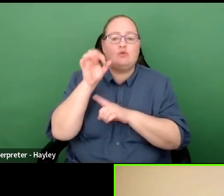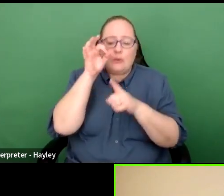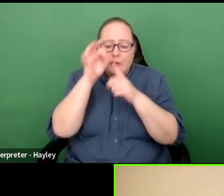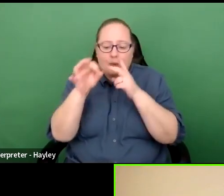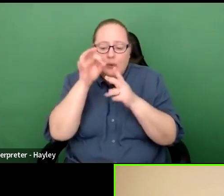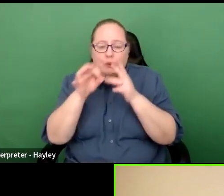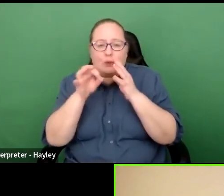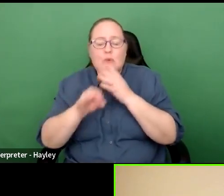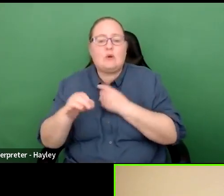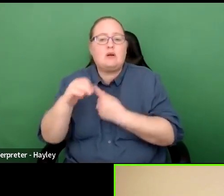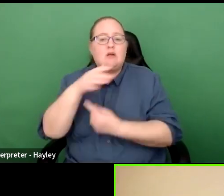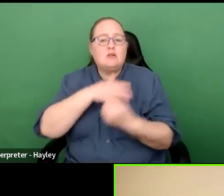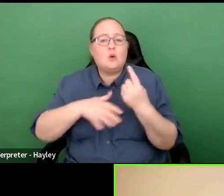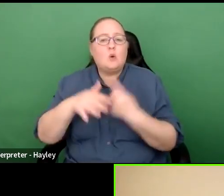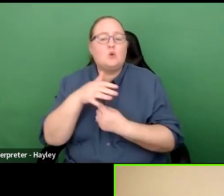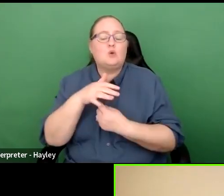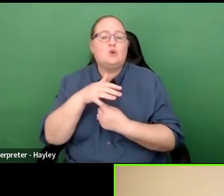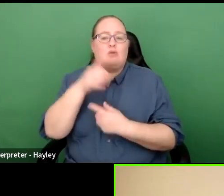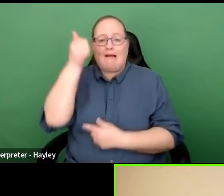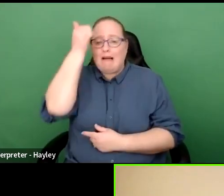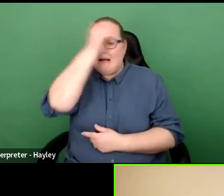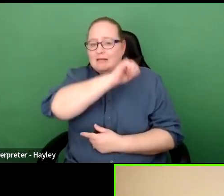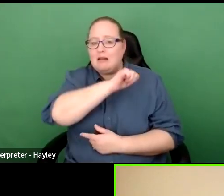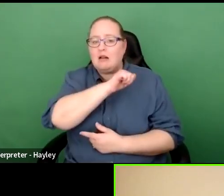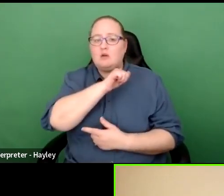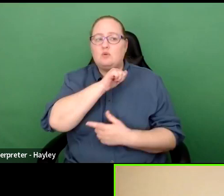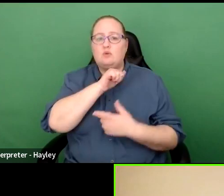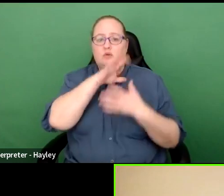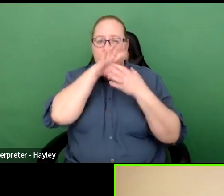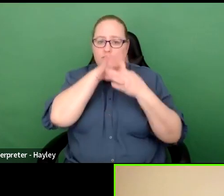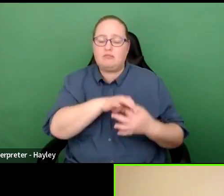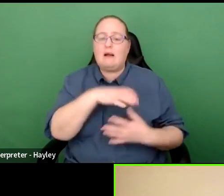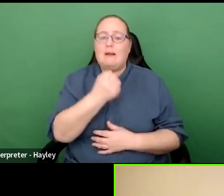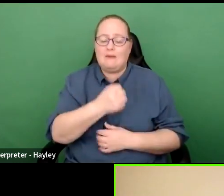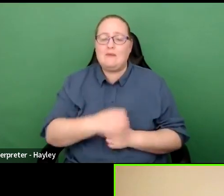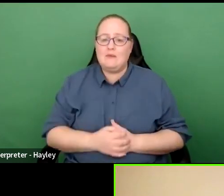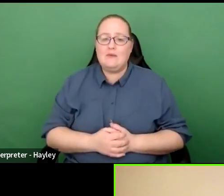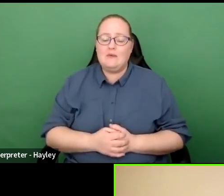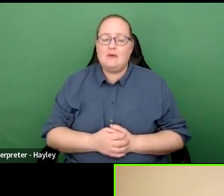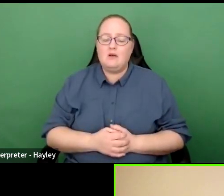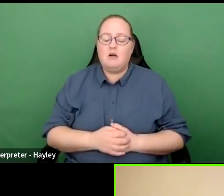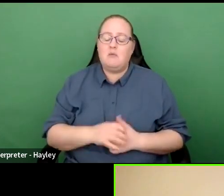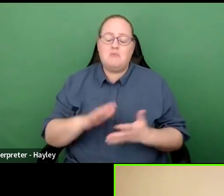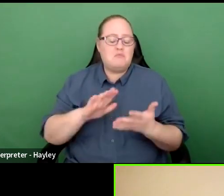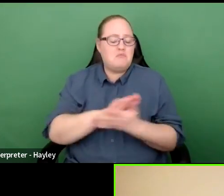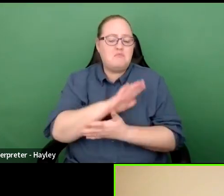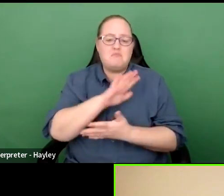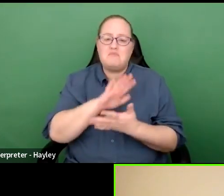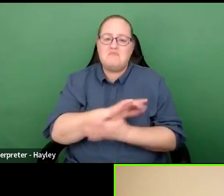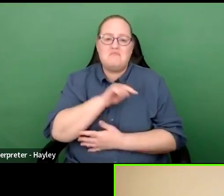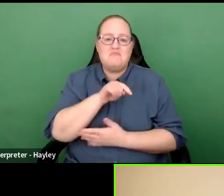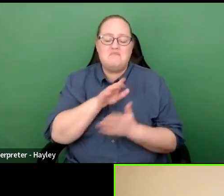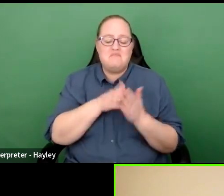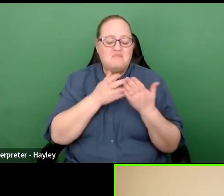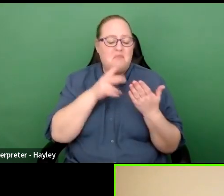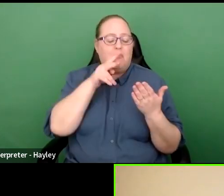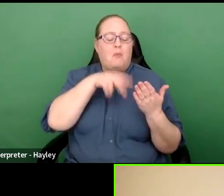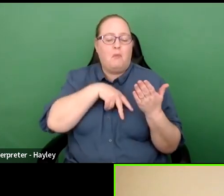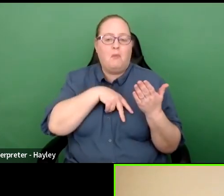and intellectual one can find in this book. I'm very pleased that Tomila is not